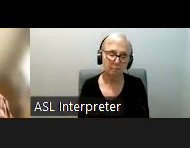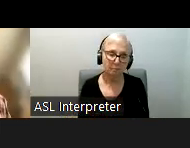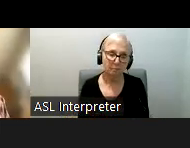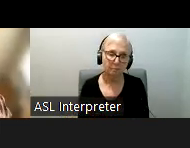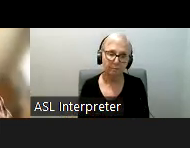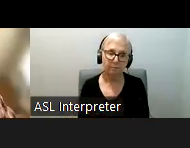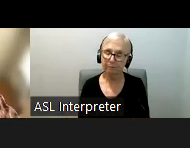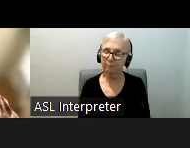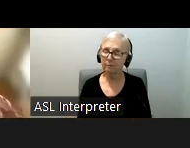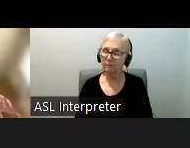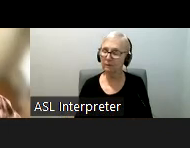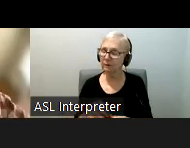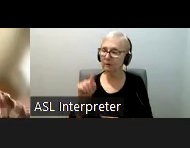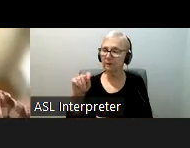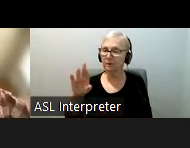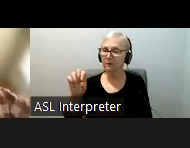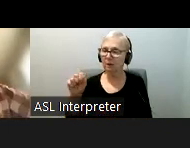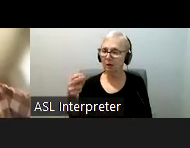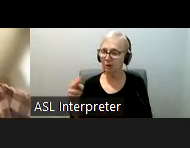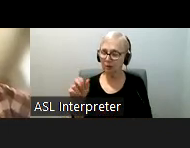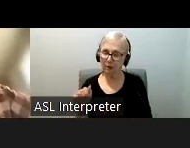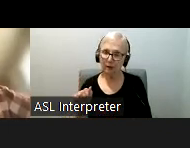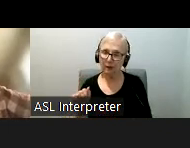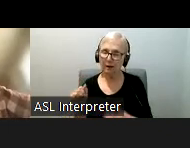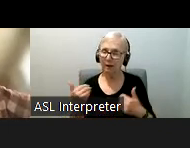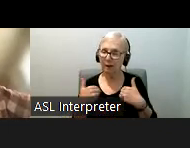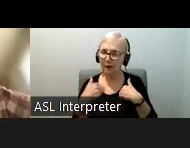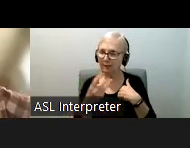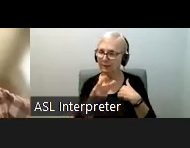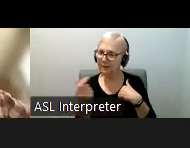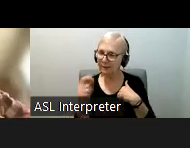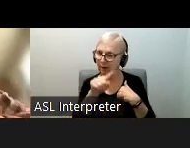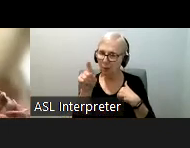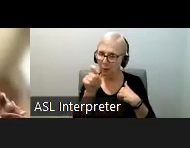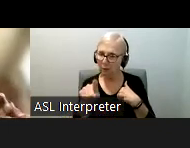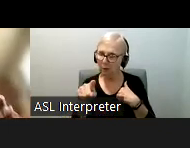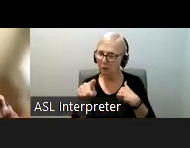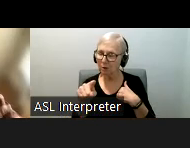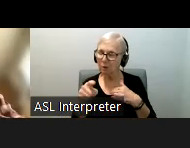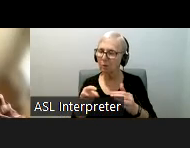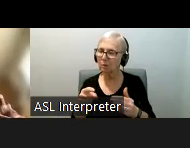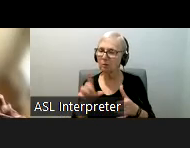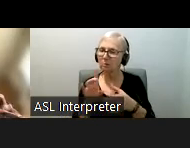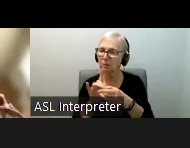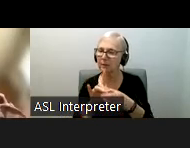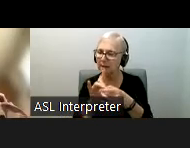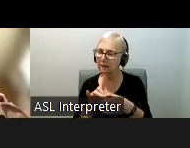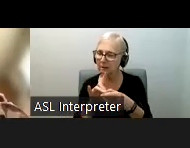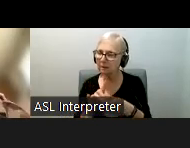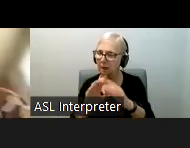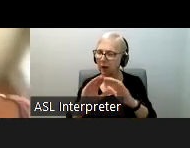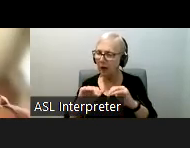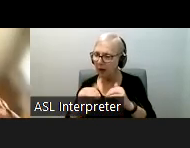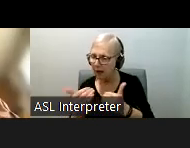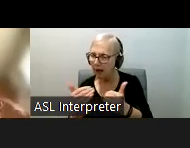Thank you. Tasha Conker here, they, them. I have a couple questions regarding how